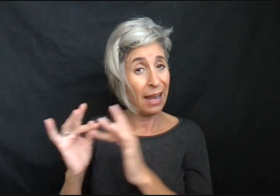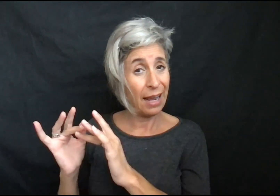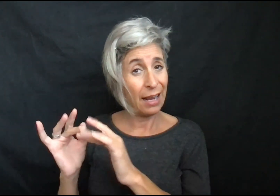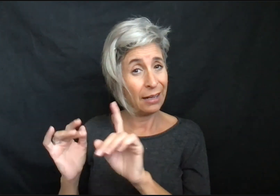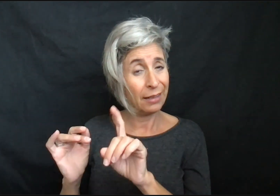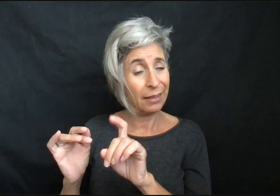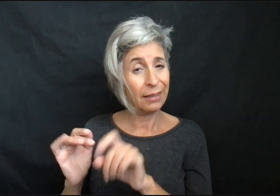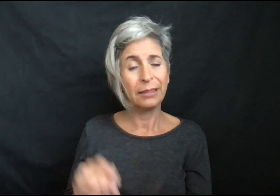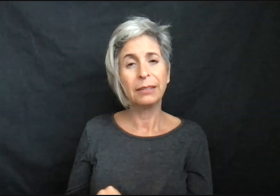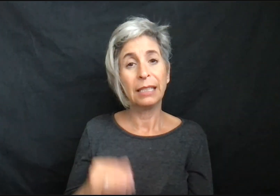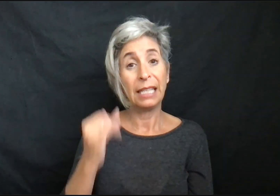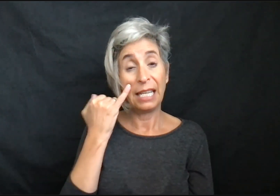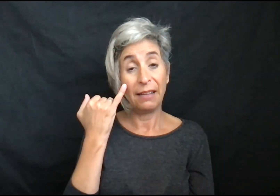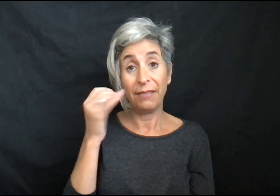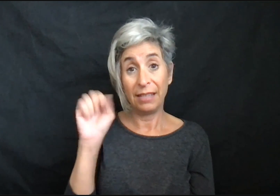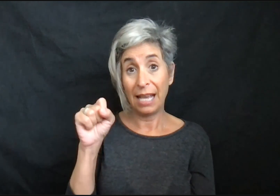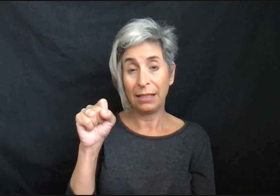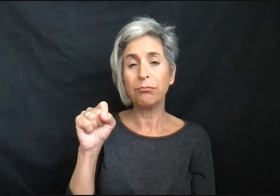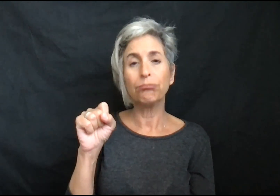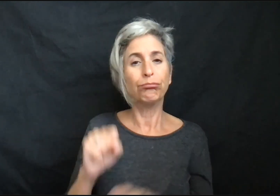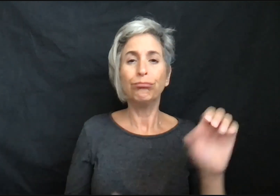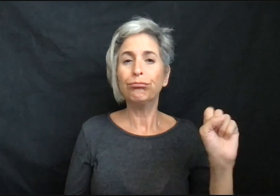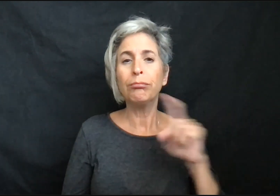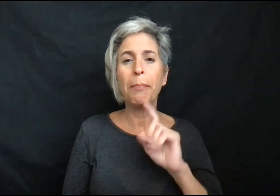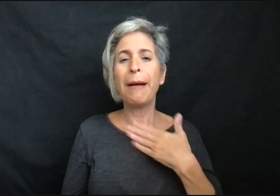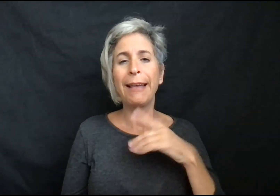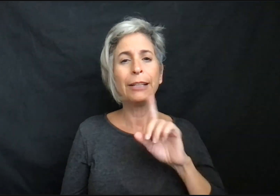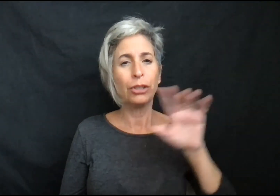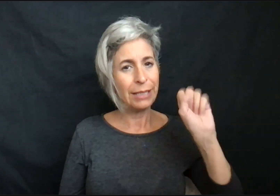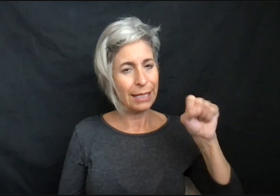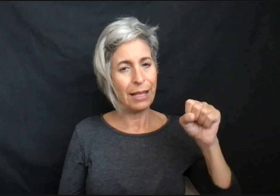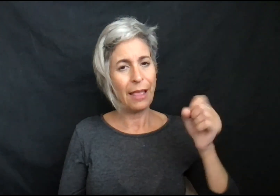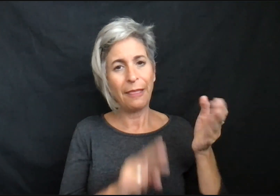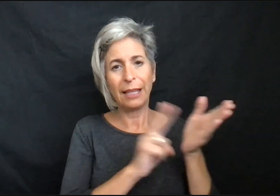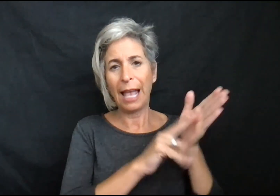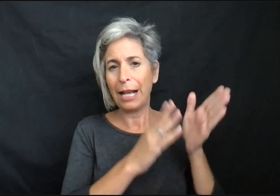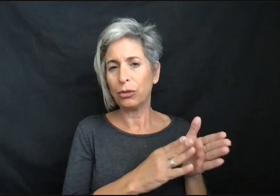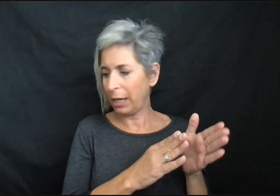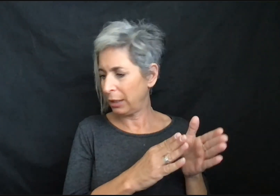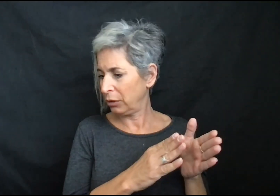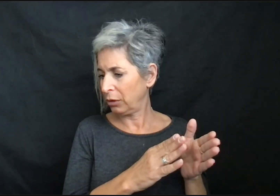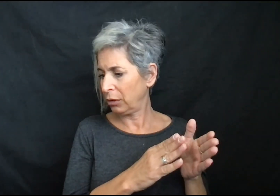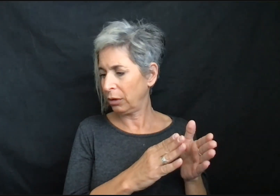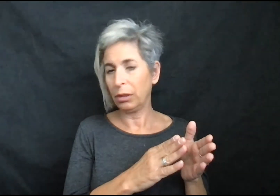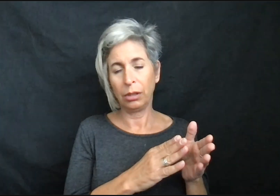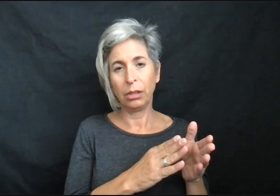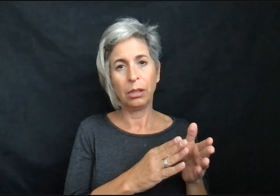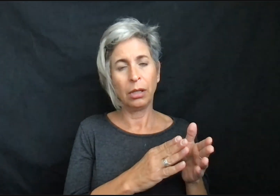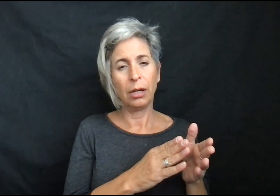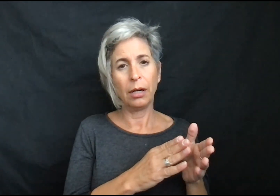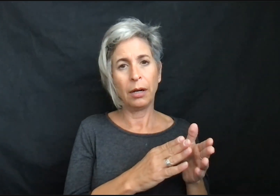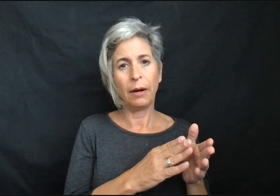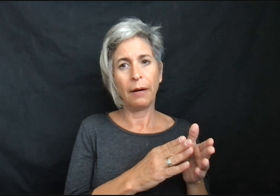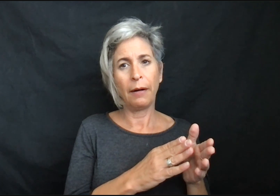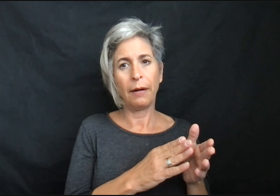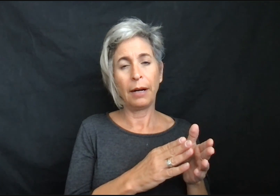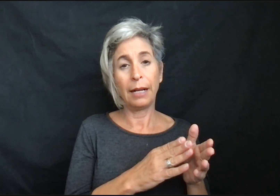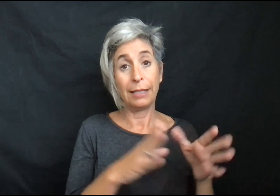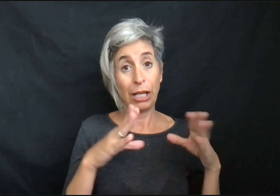If so, then yeah, so the contractor is signing for as the